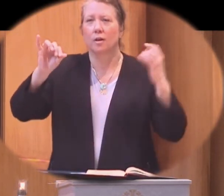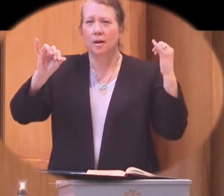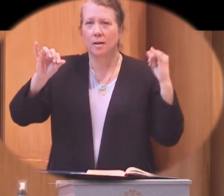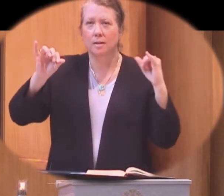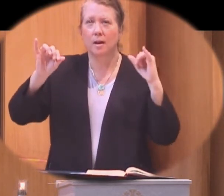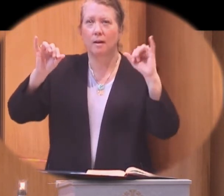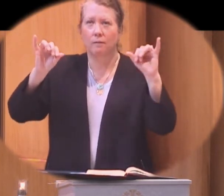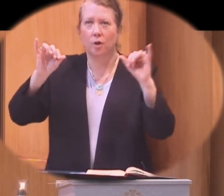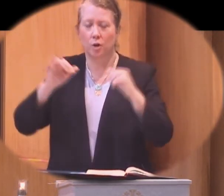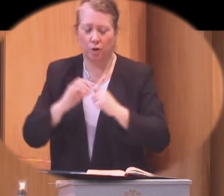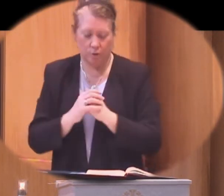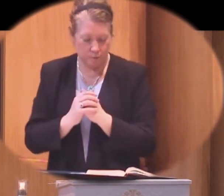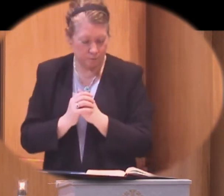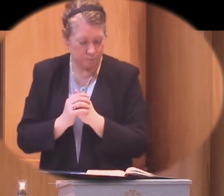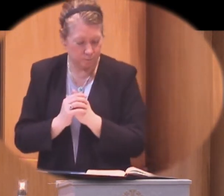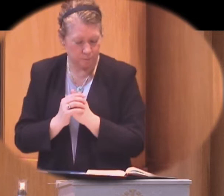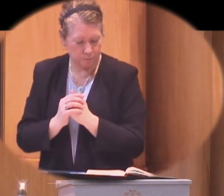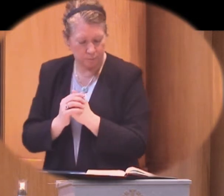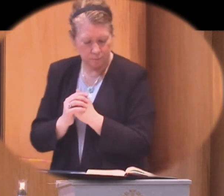and ever.